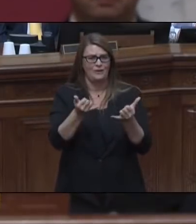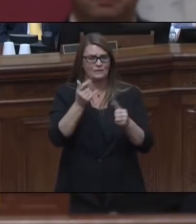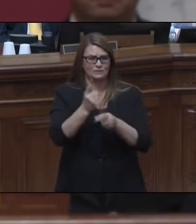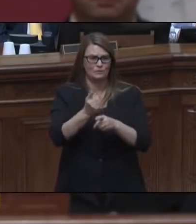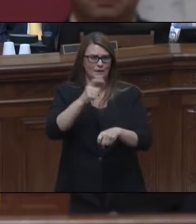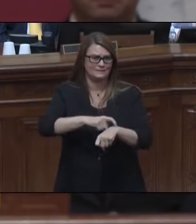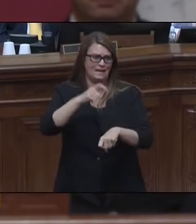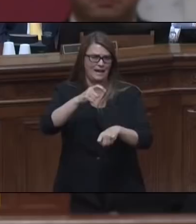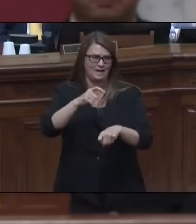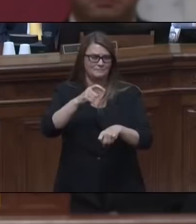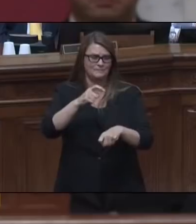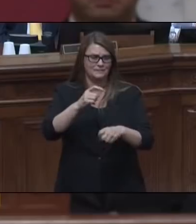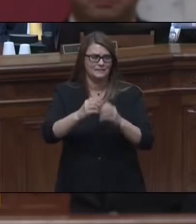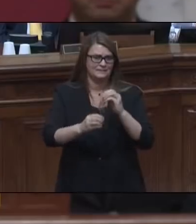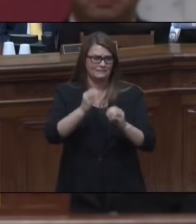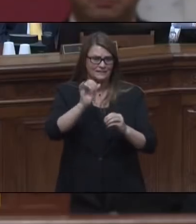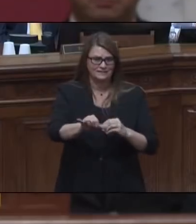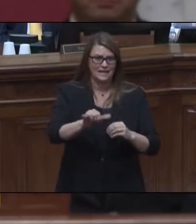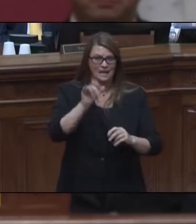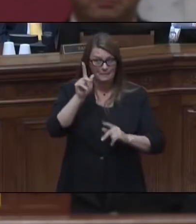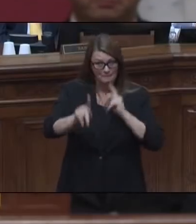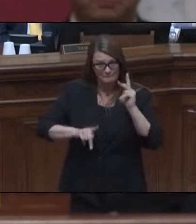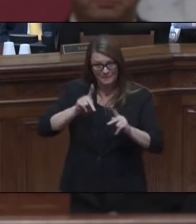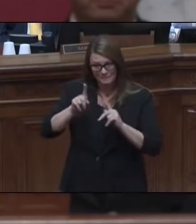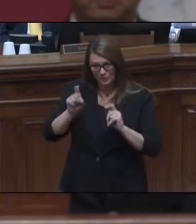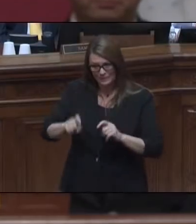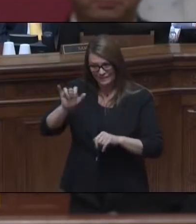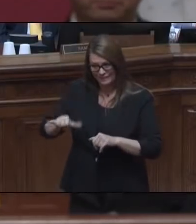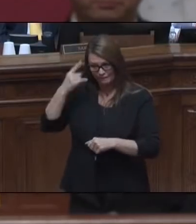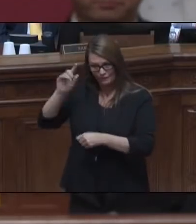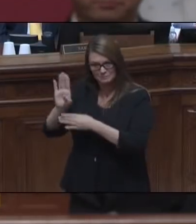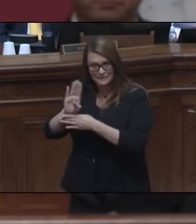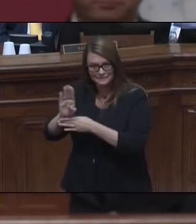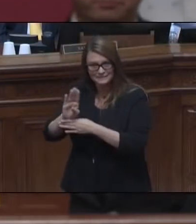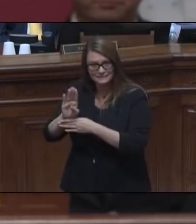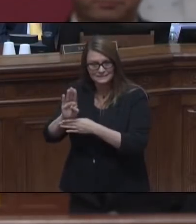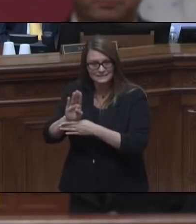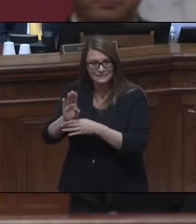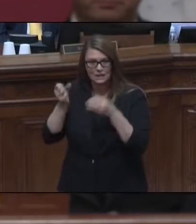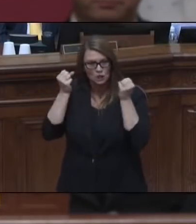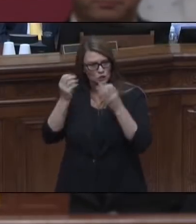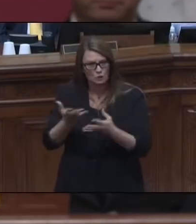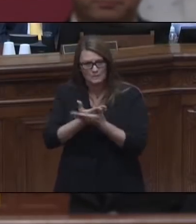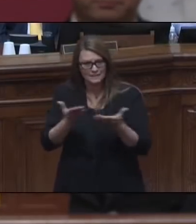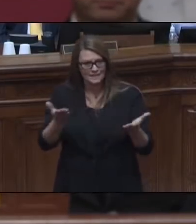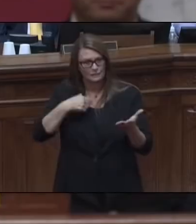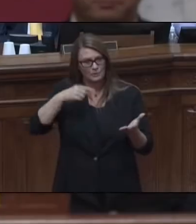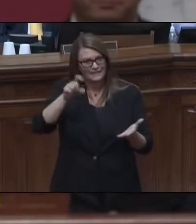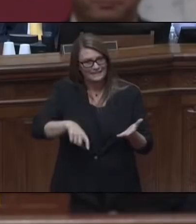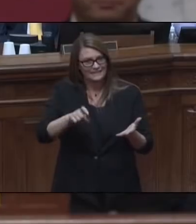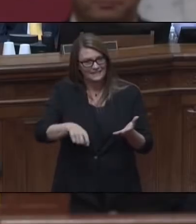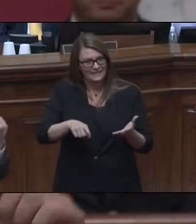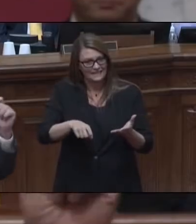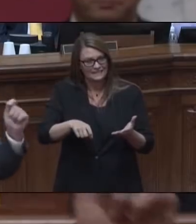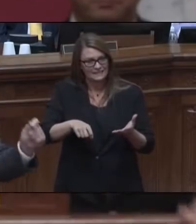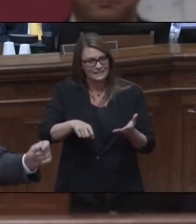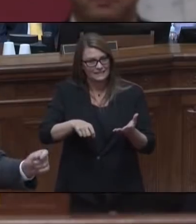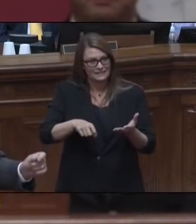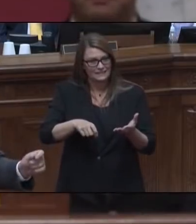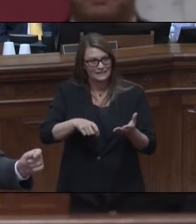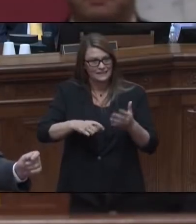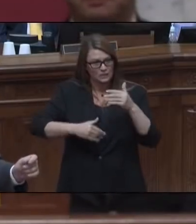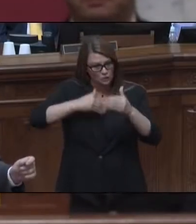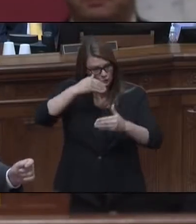that happen. We've got our people that need that. It'll drive business here. It'll drive so many things here. We need to crawl out of the